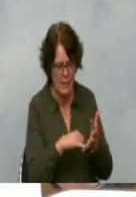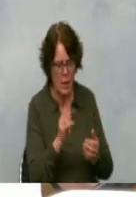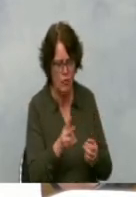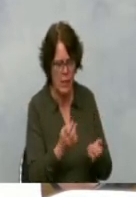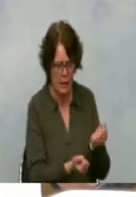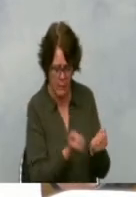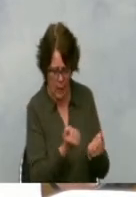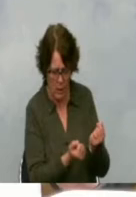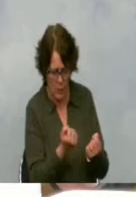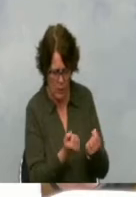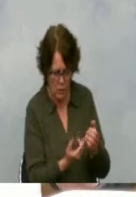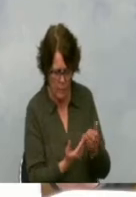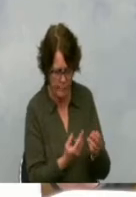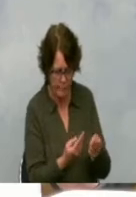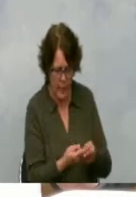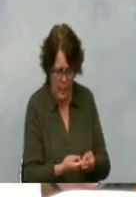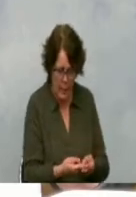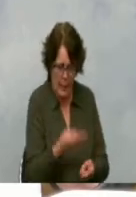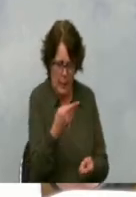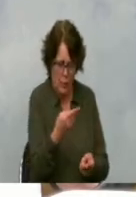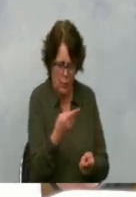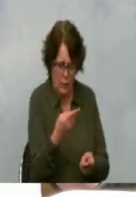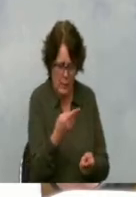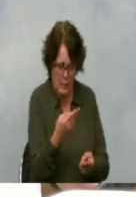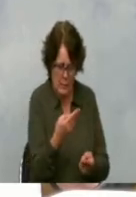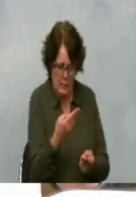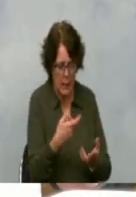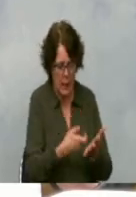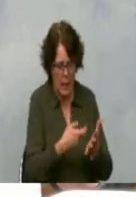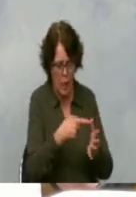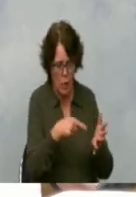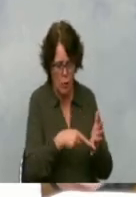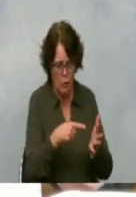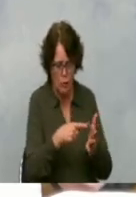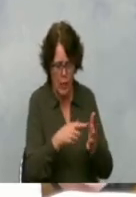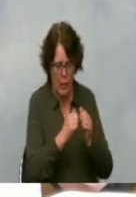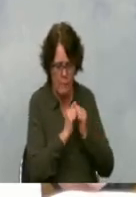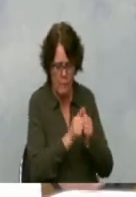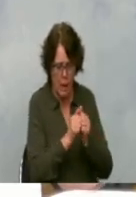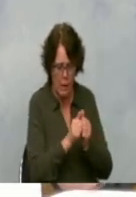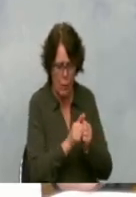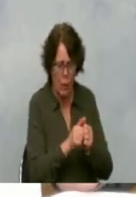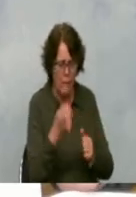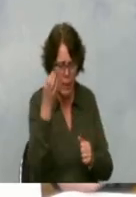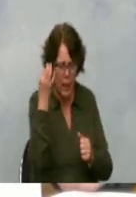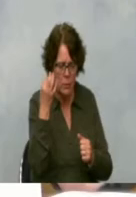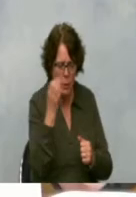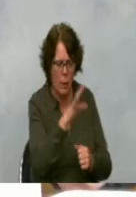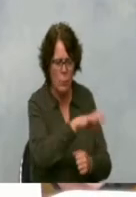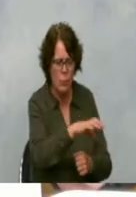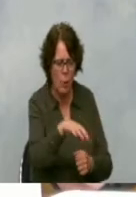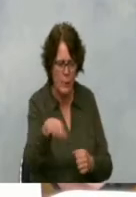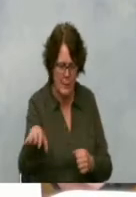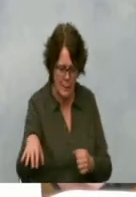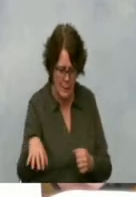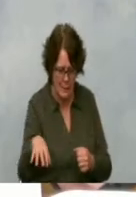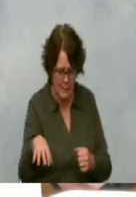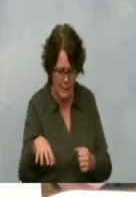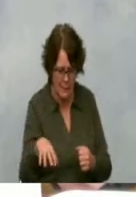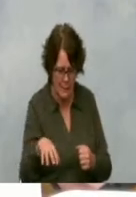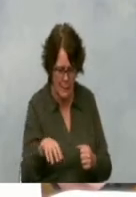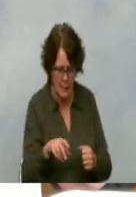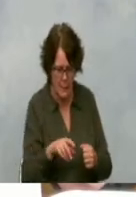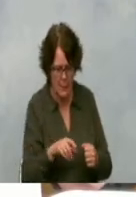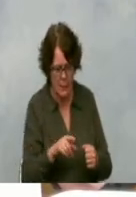place and increases in the rateable value of the council's properties. And in part, that's down to the